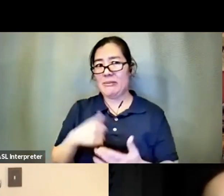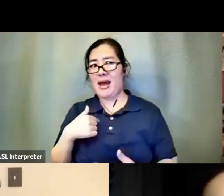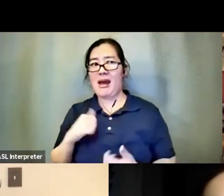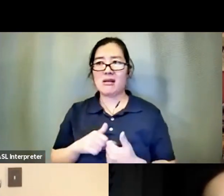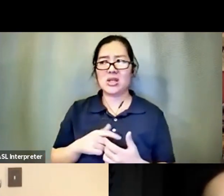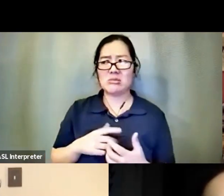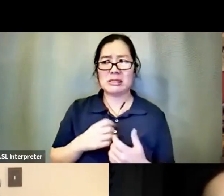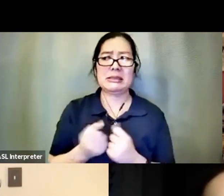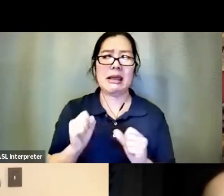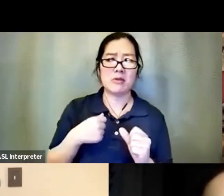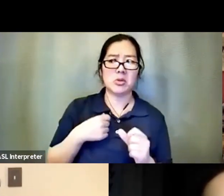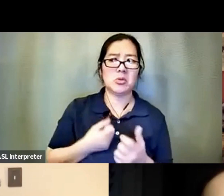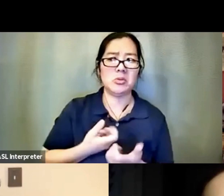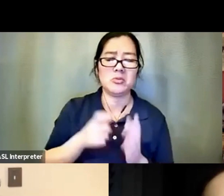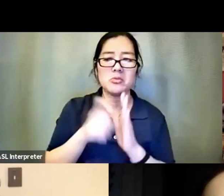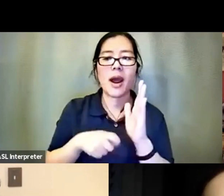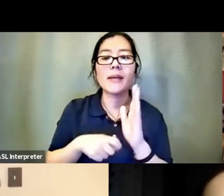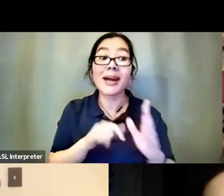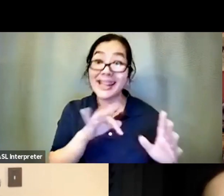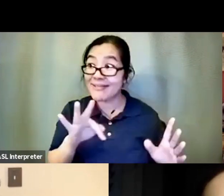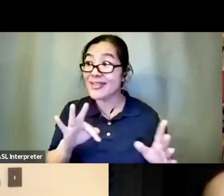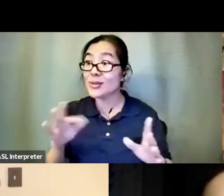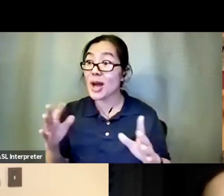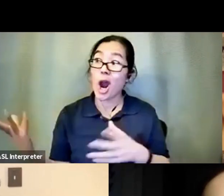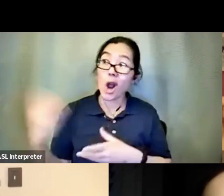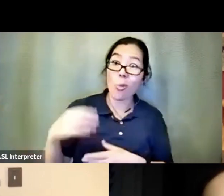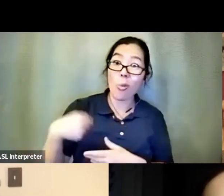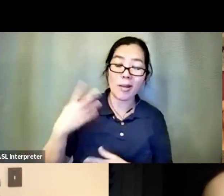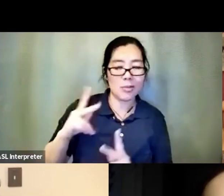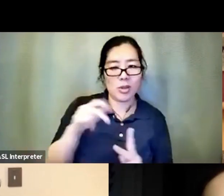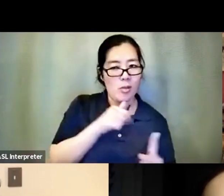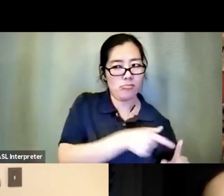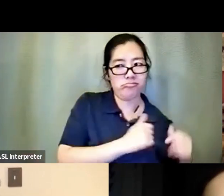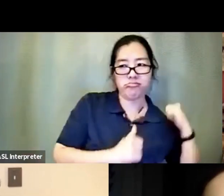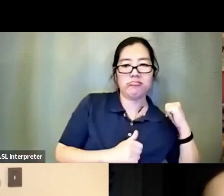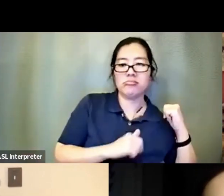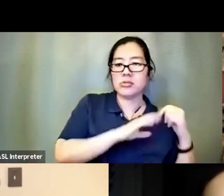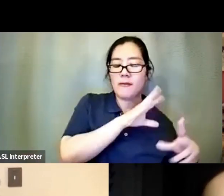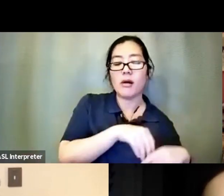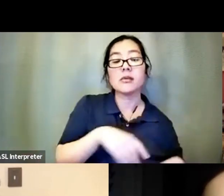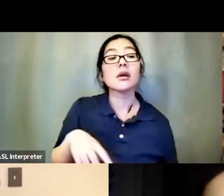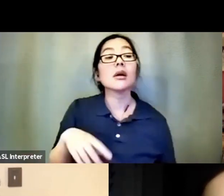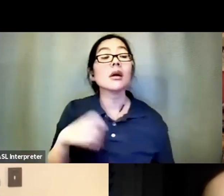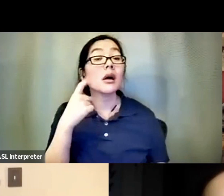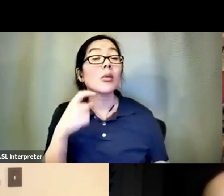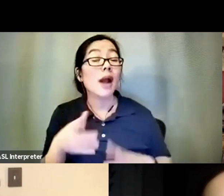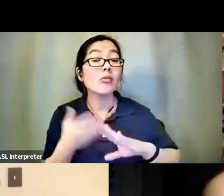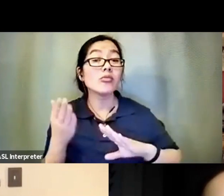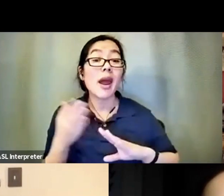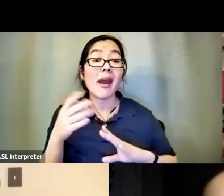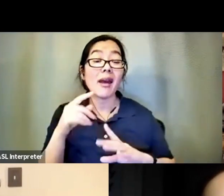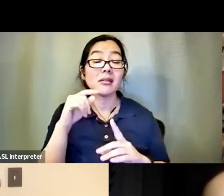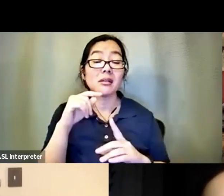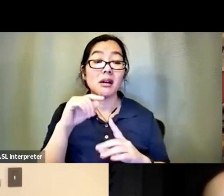I experimented with doing a 70% Black and brown and 30% white class. It was good, but people were a lot shyer,